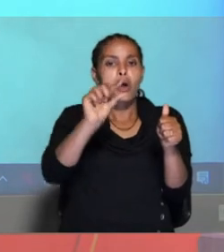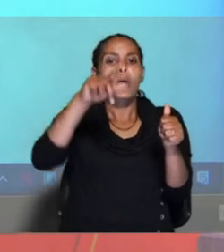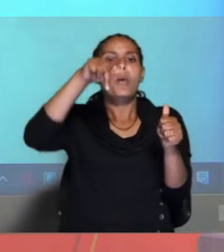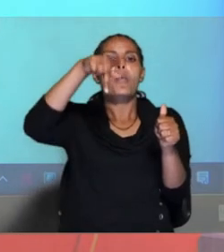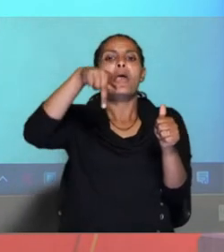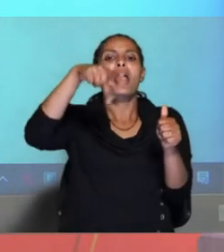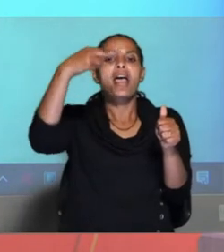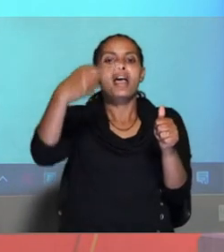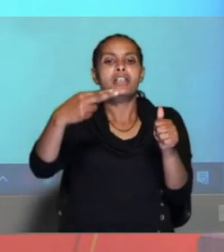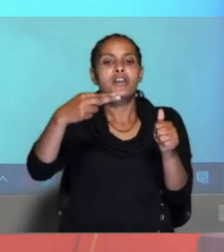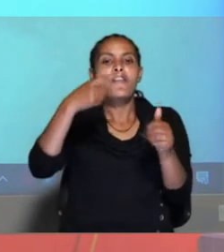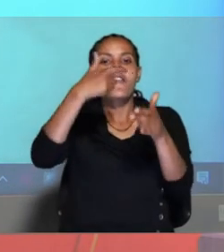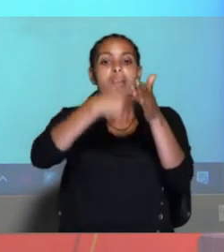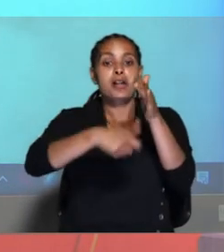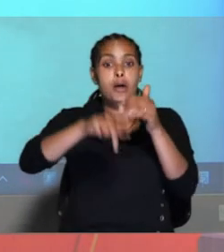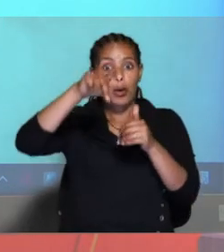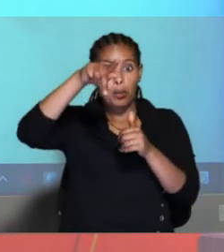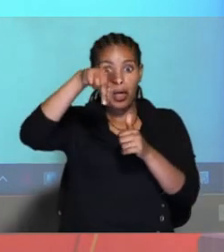value,